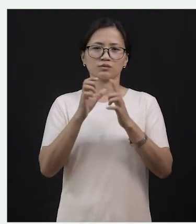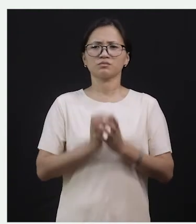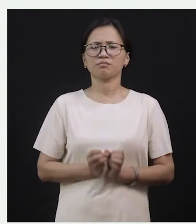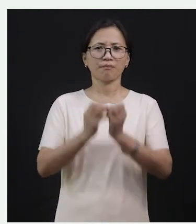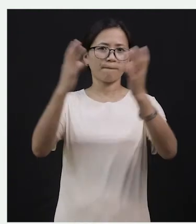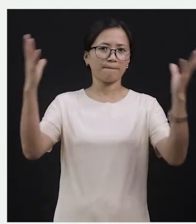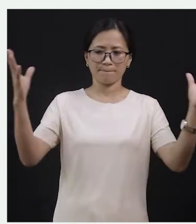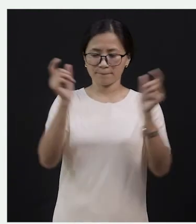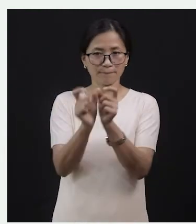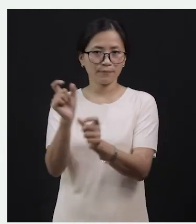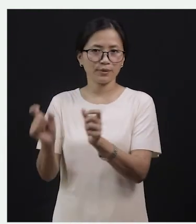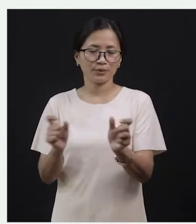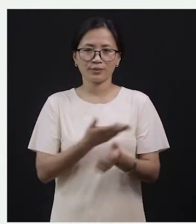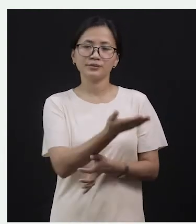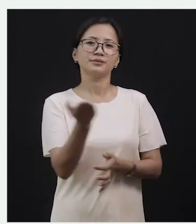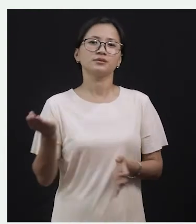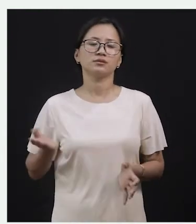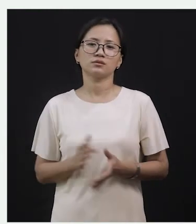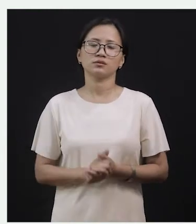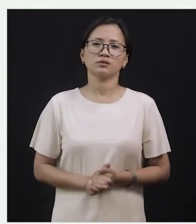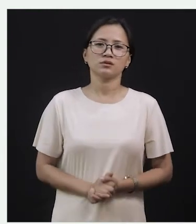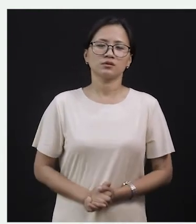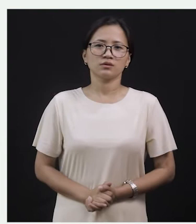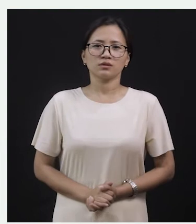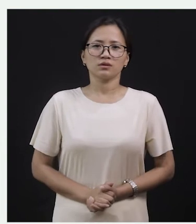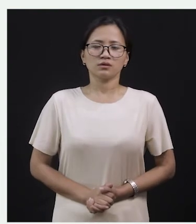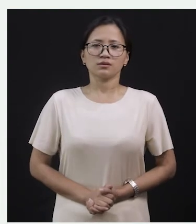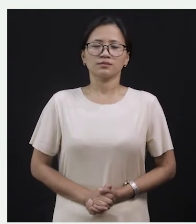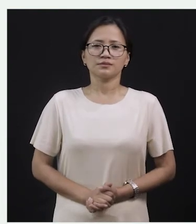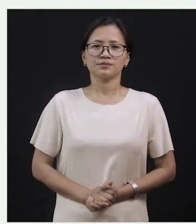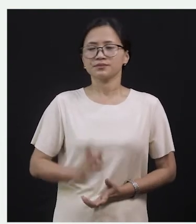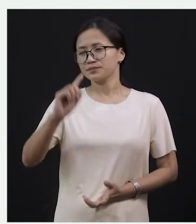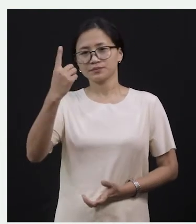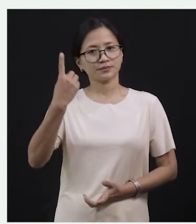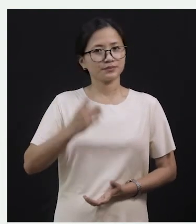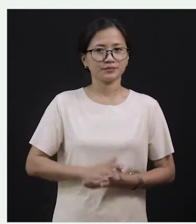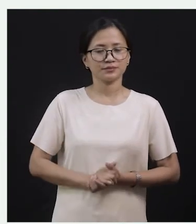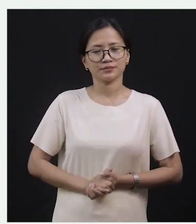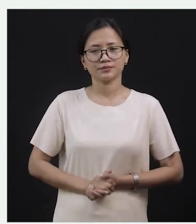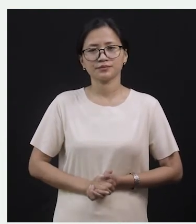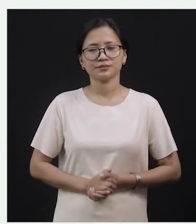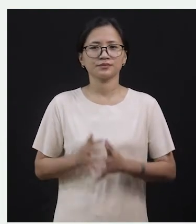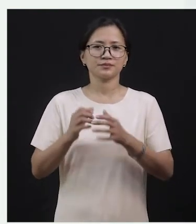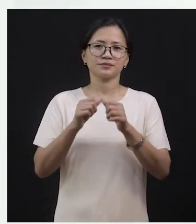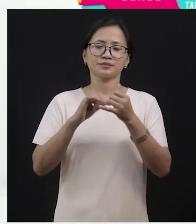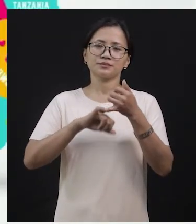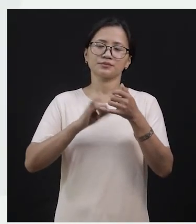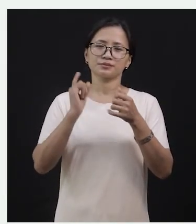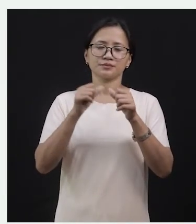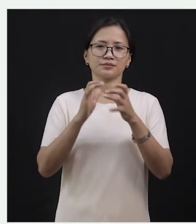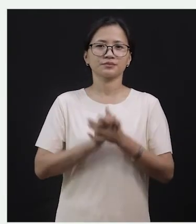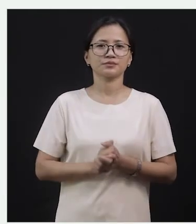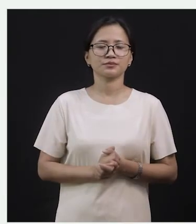many people are there, all right? The population is very high, okay? So the first one is Asia. According